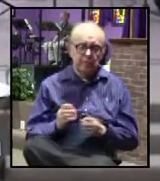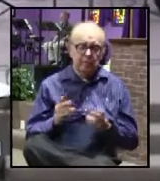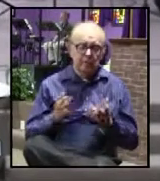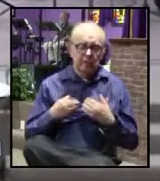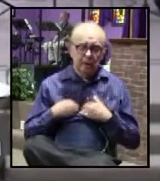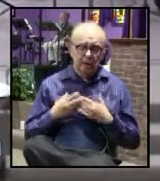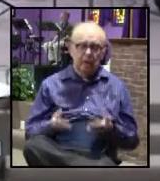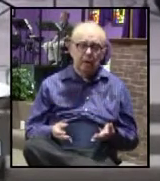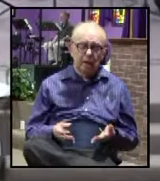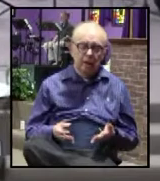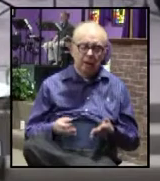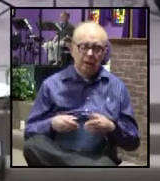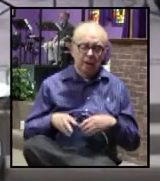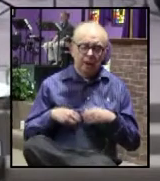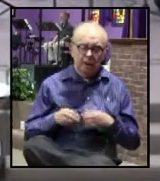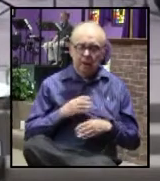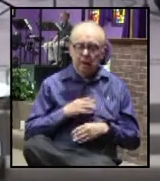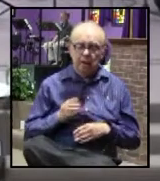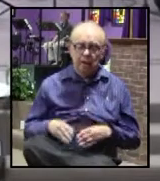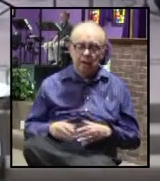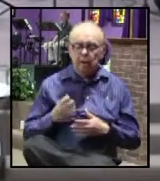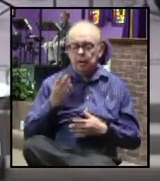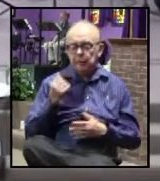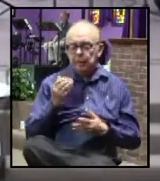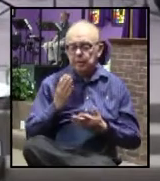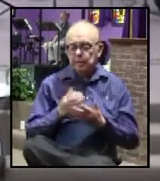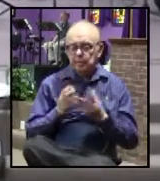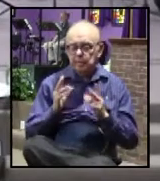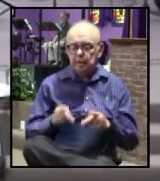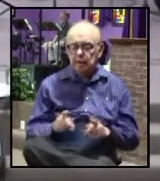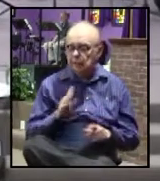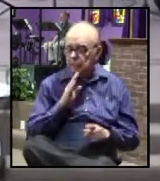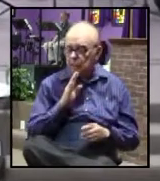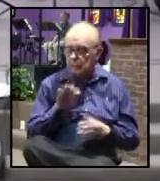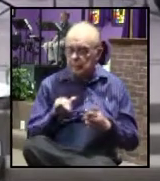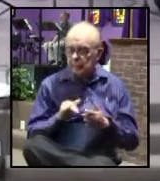Many of you here came to know Christ because someone talked to you about him.